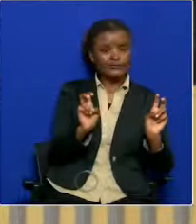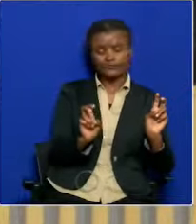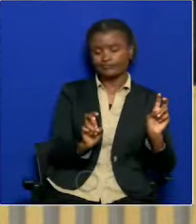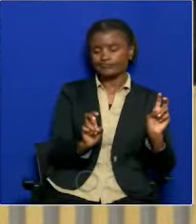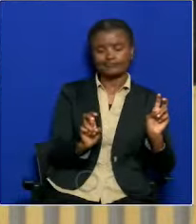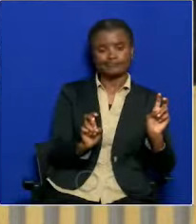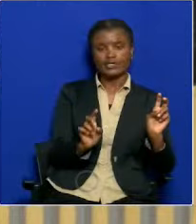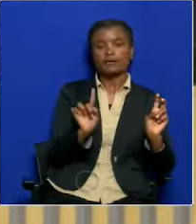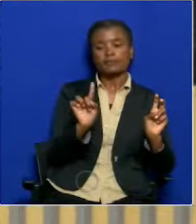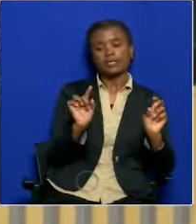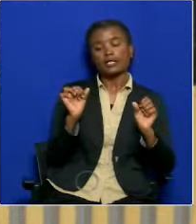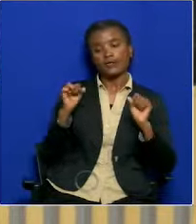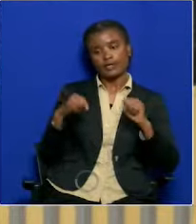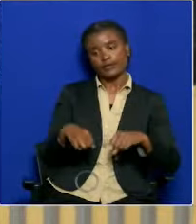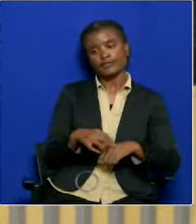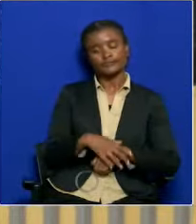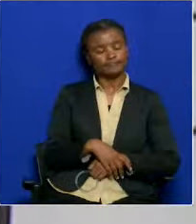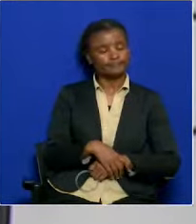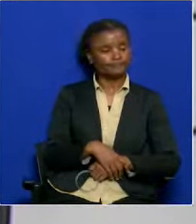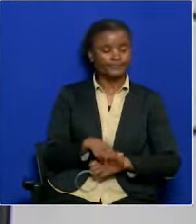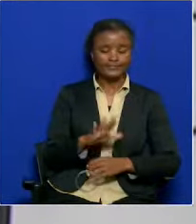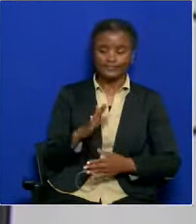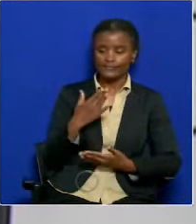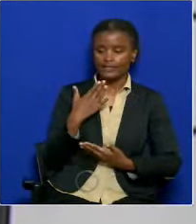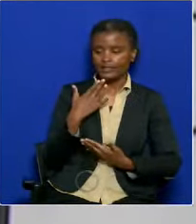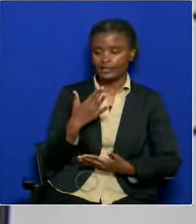Thank you. Even though I'm cornered.